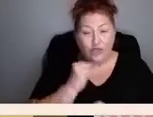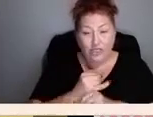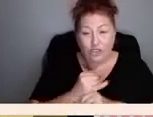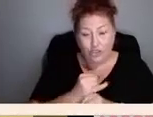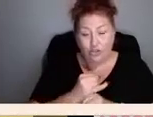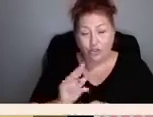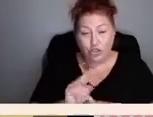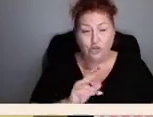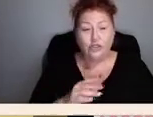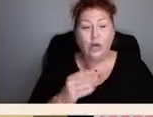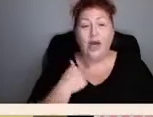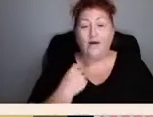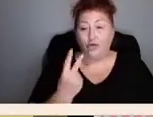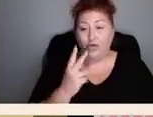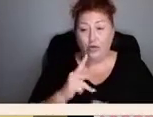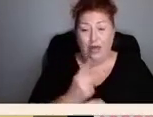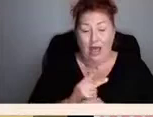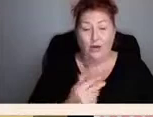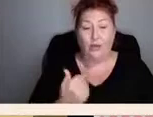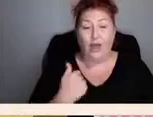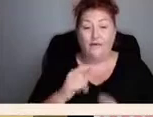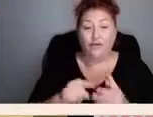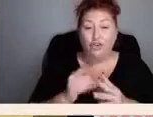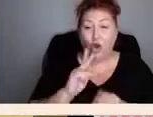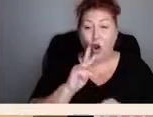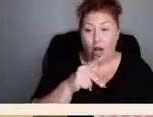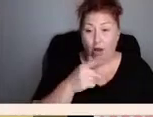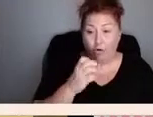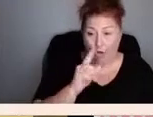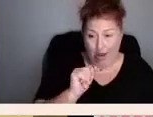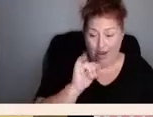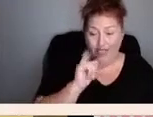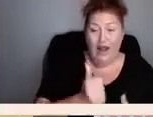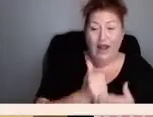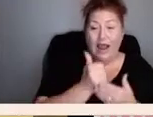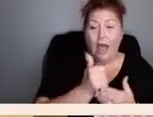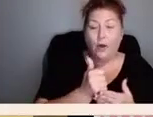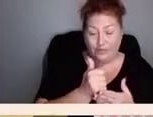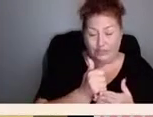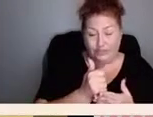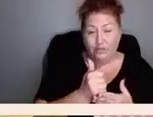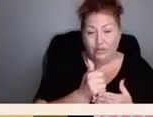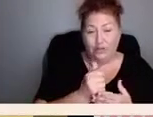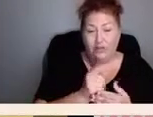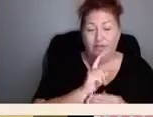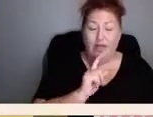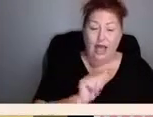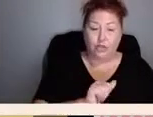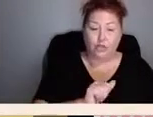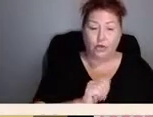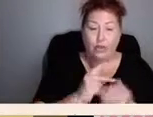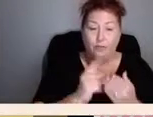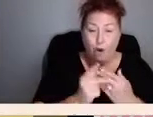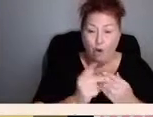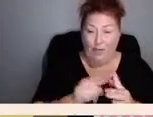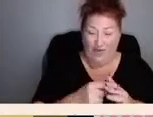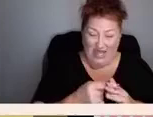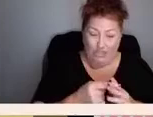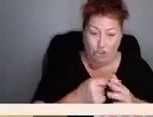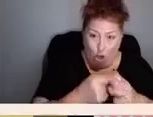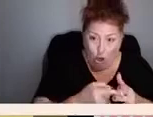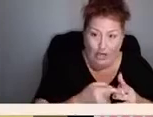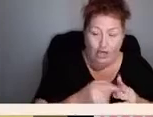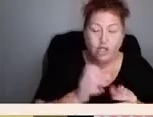We have two kinds. We have a startup grant, which helps actually the program get started. So